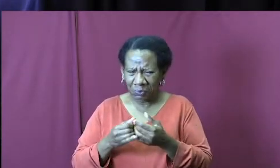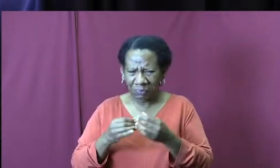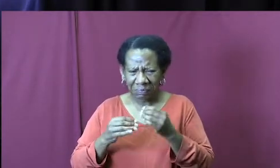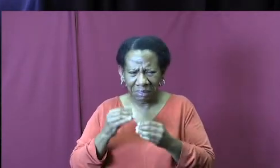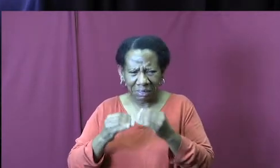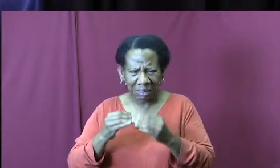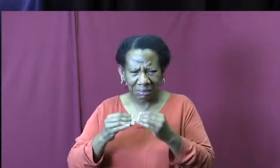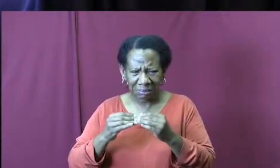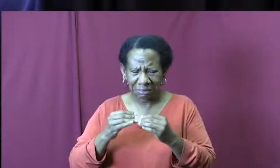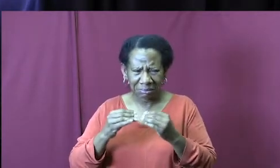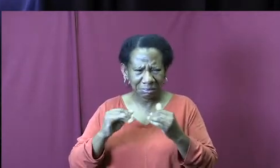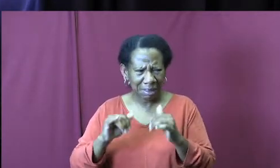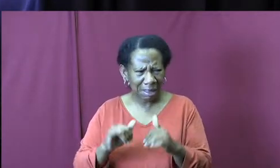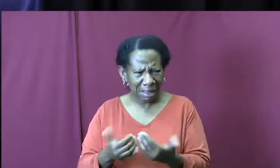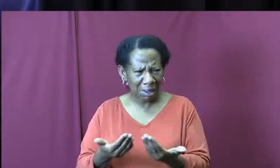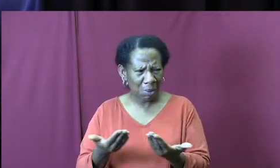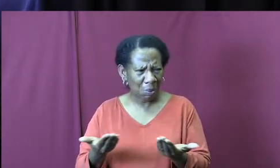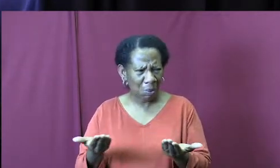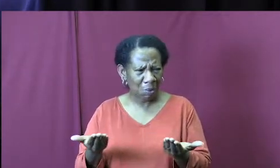How do we fix